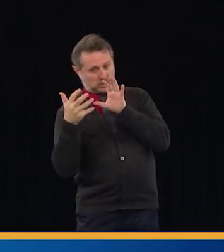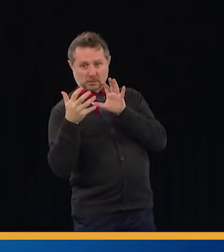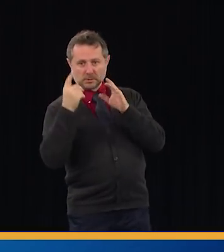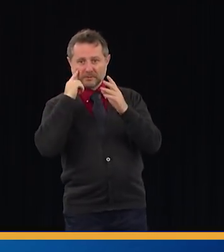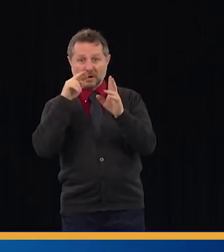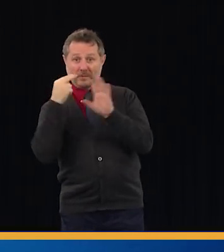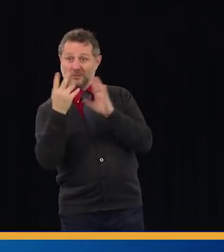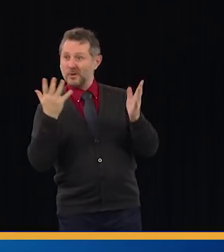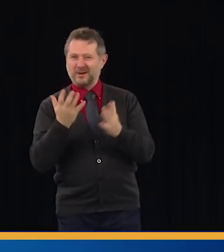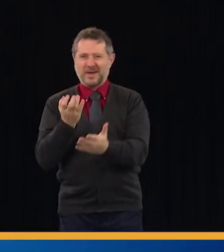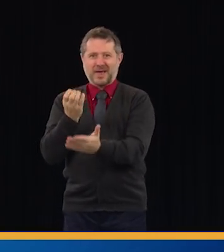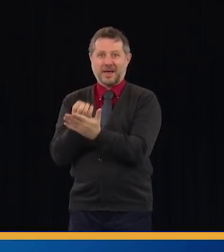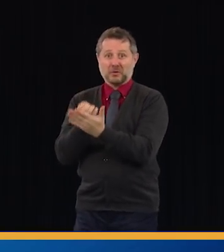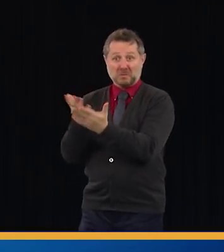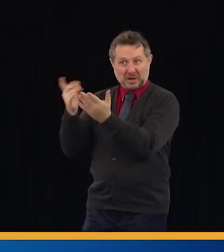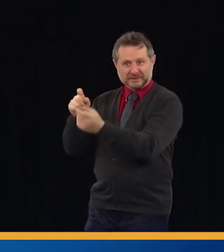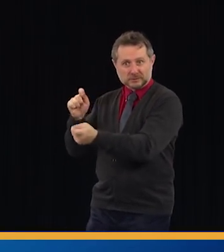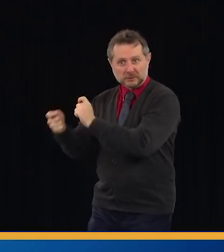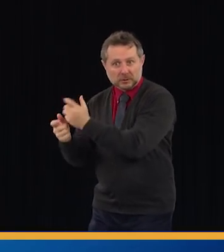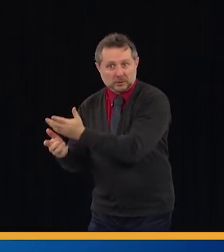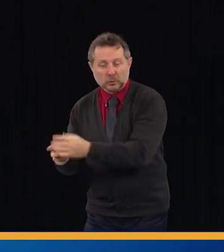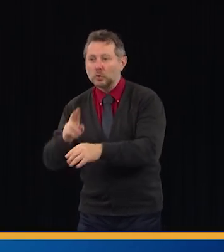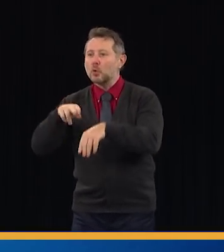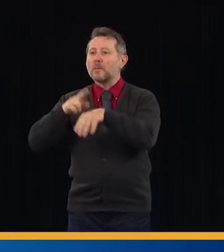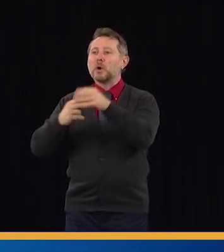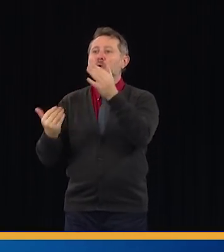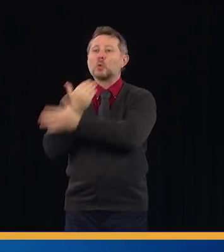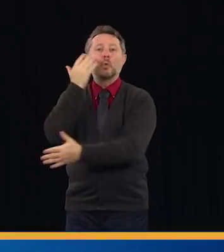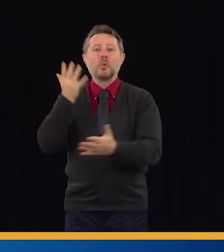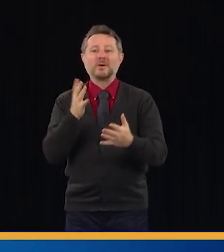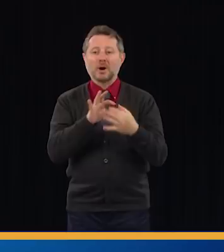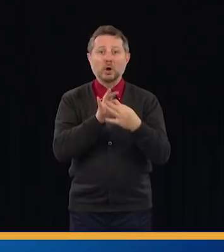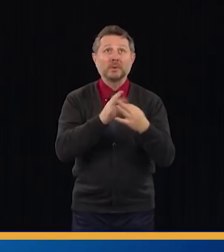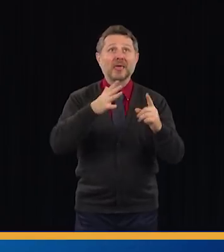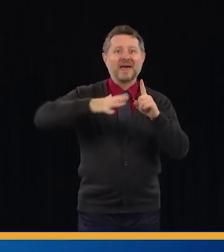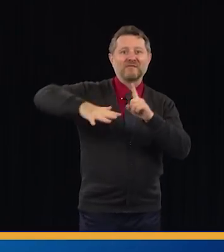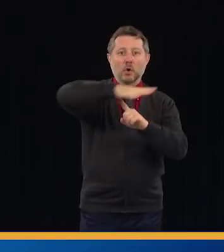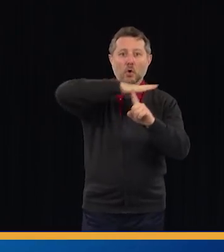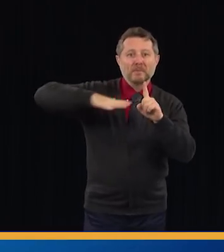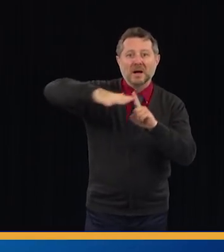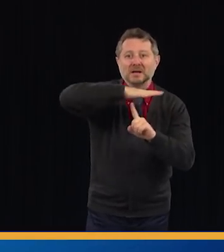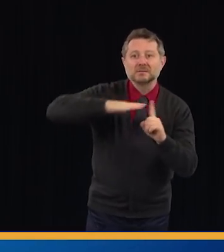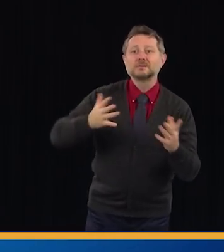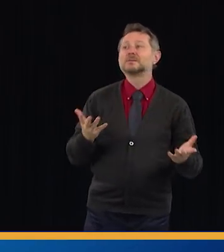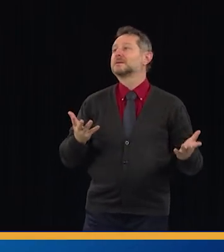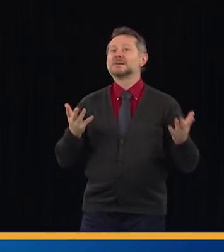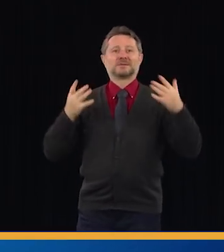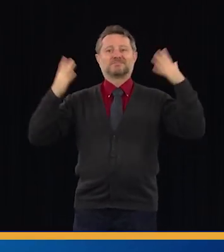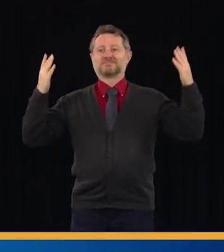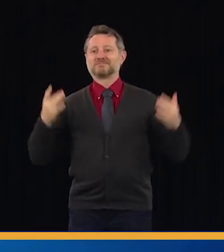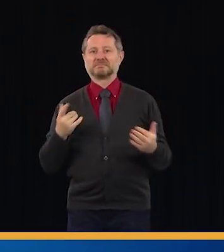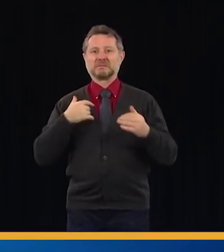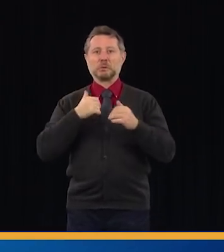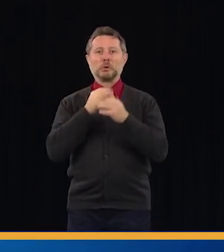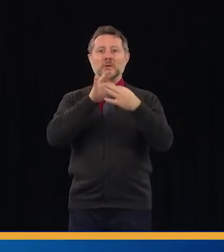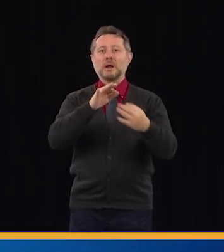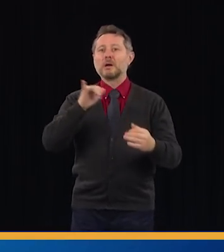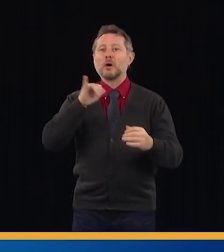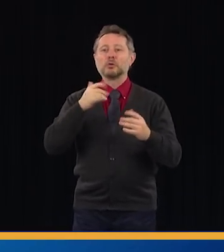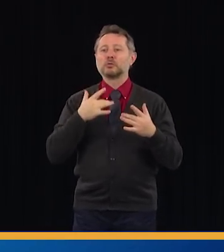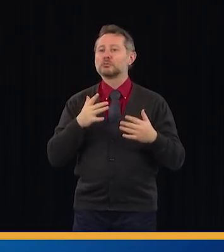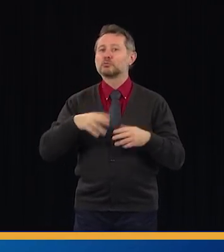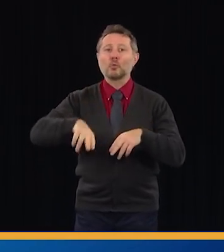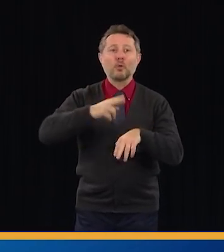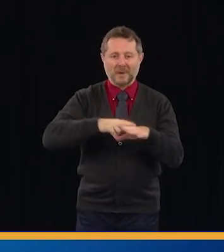a new normal when it comes to the environment. Now we understand the new normal in terms of health